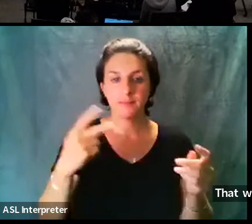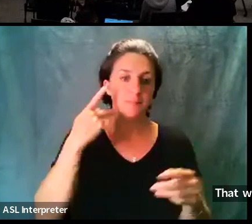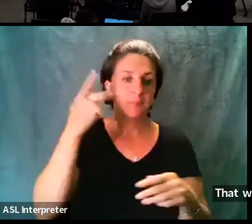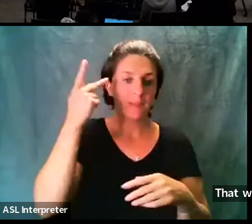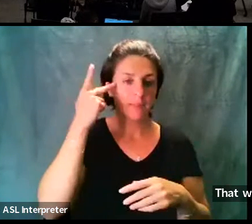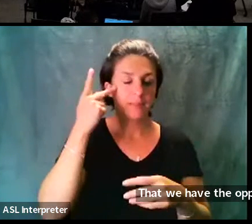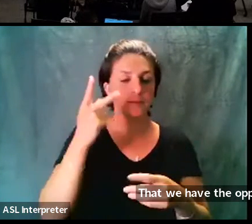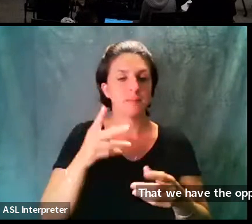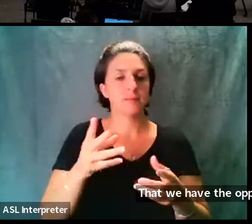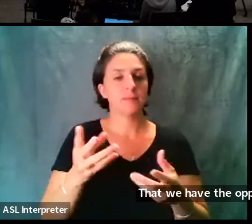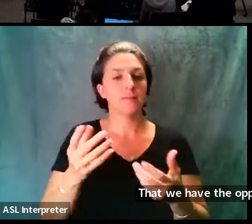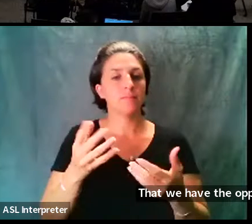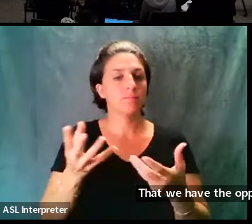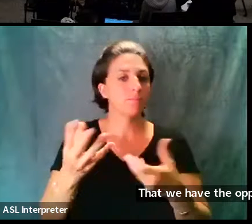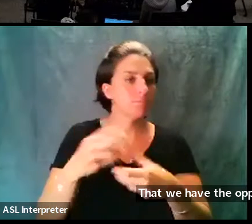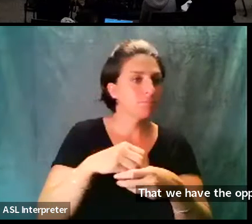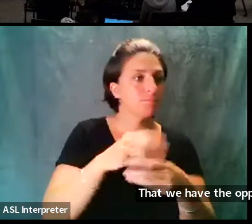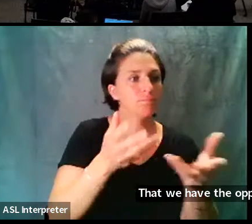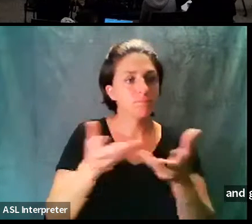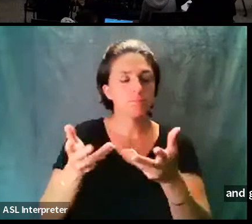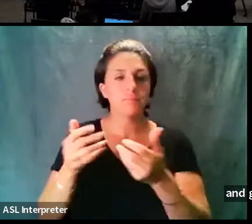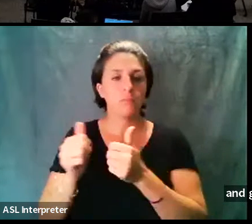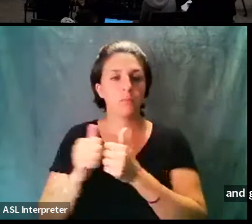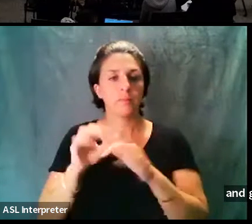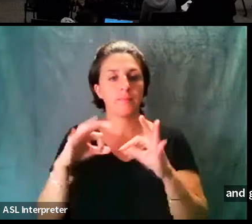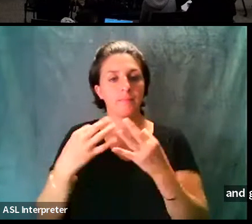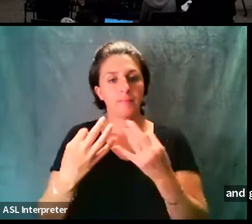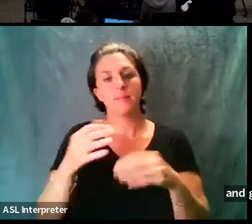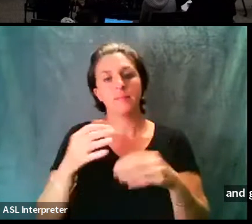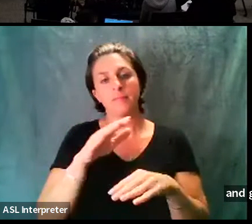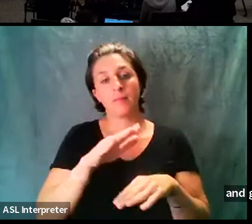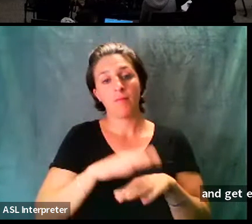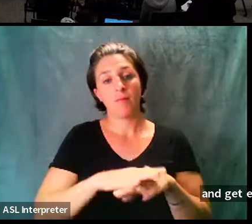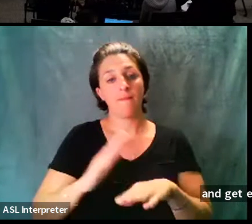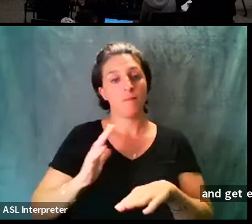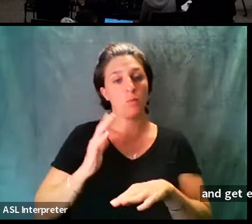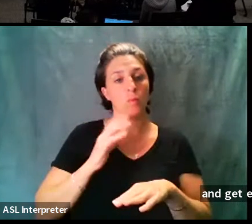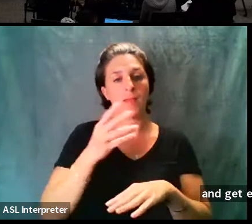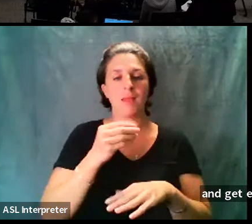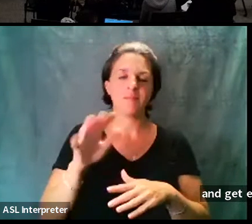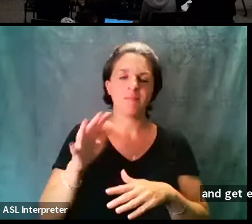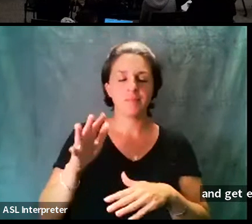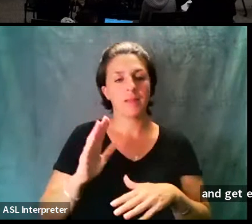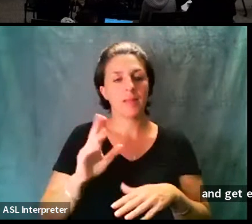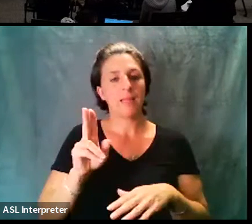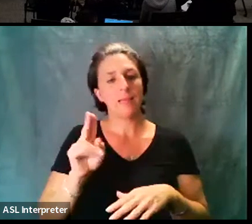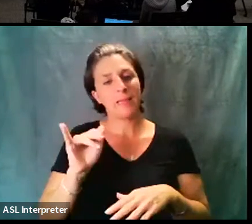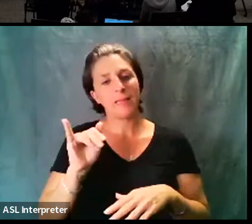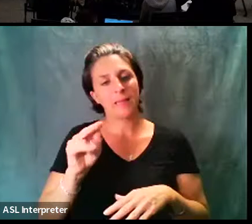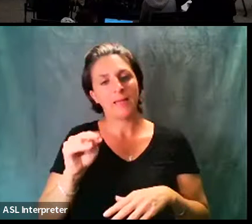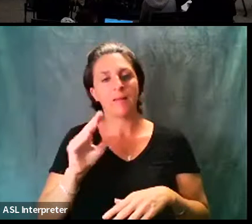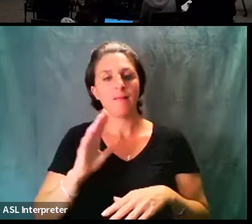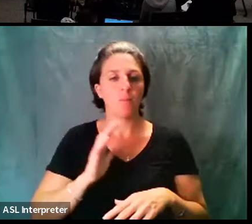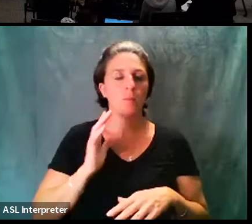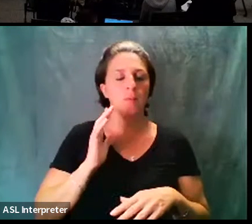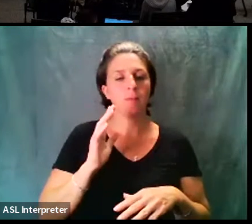with the families on a formal and somewhat informal basis. And it's